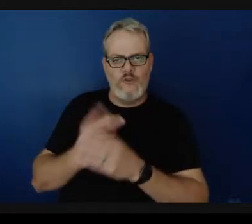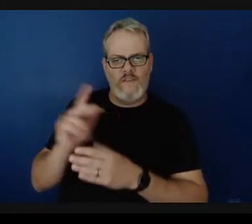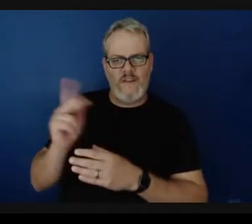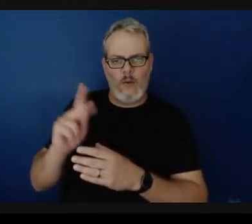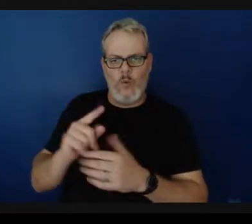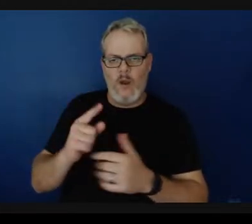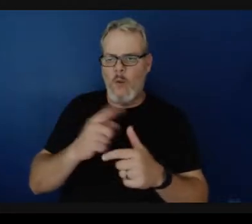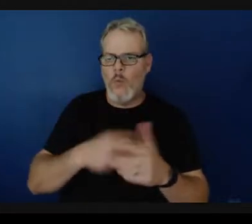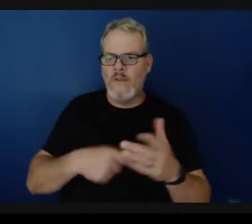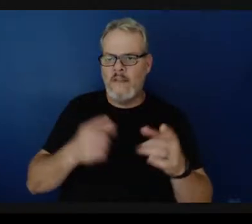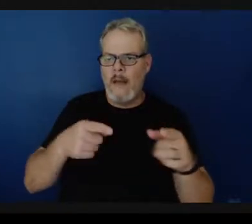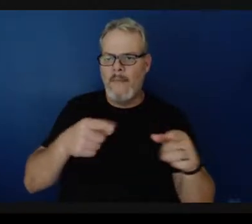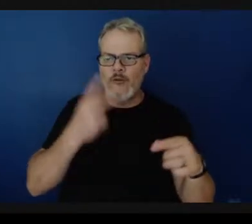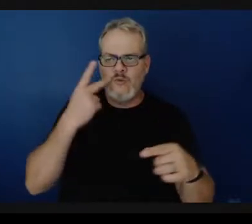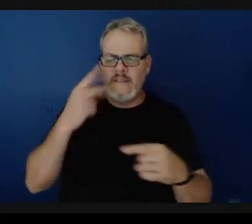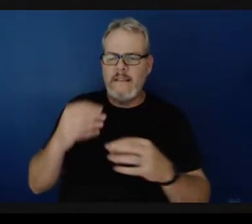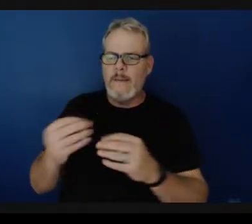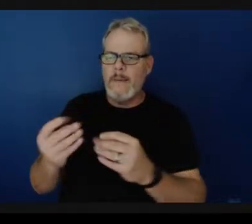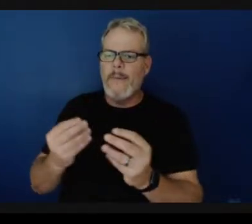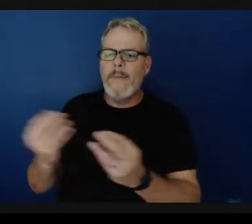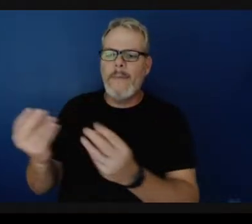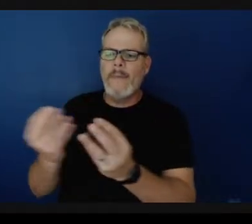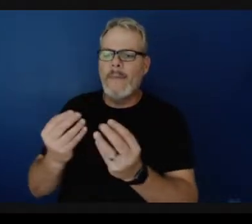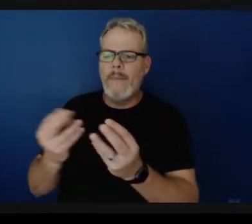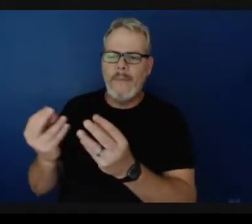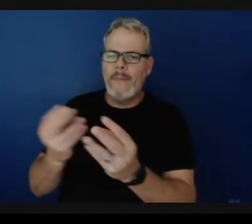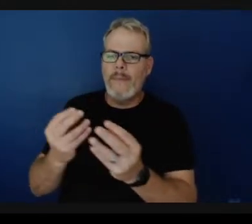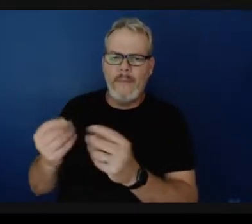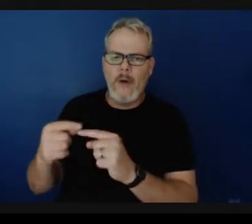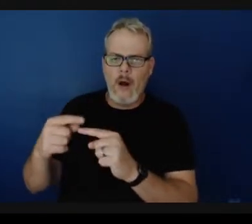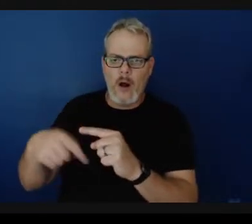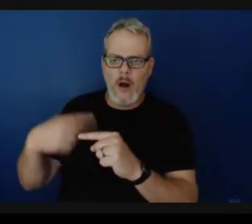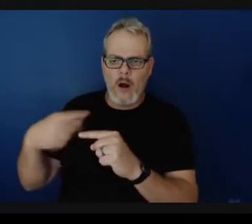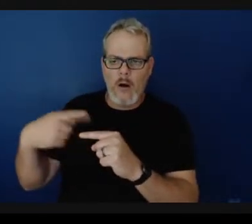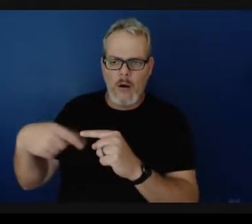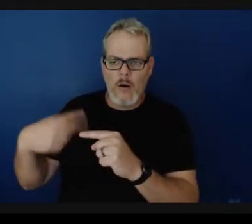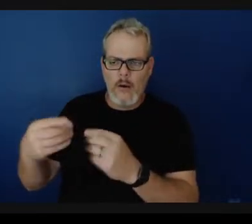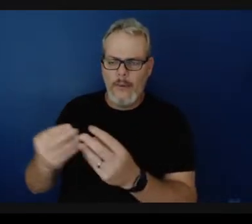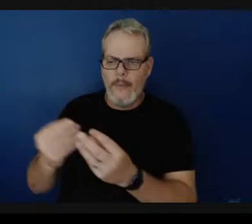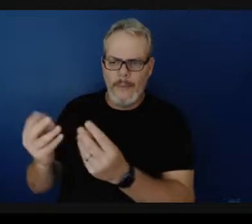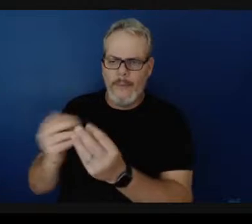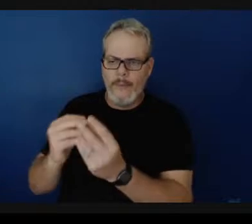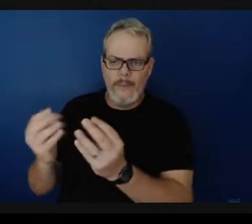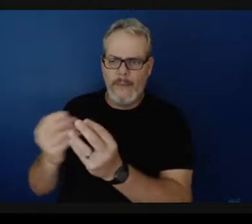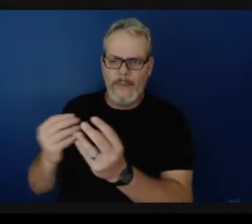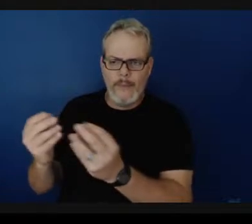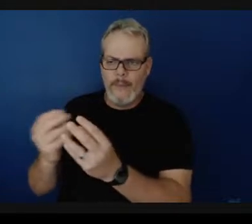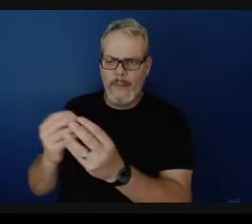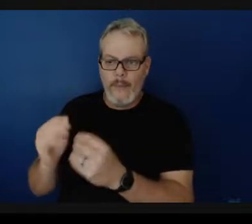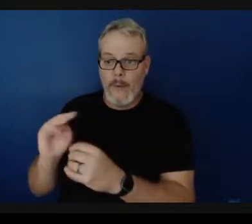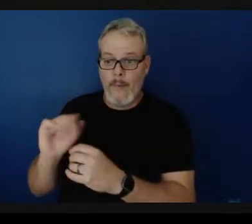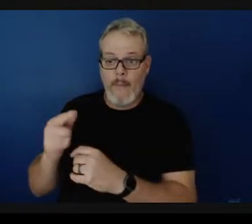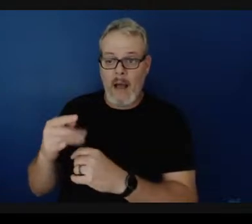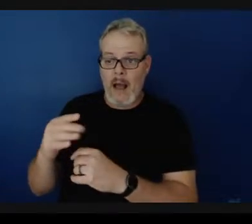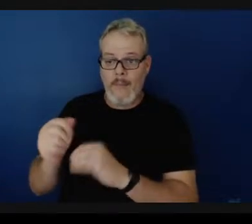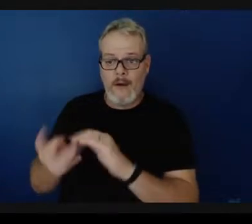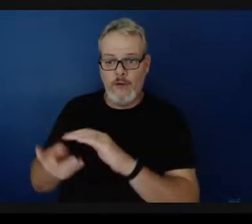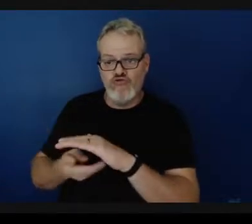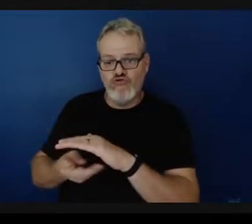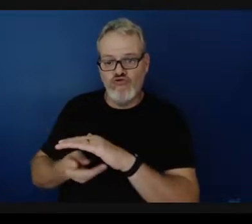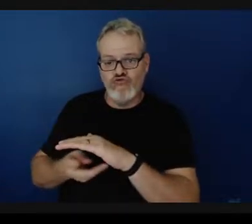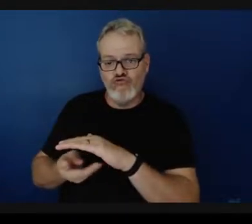few little pop-up ooze-ups here and there around the edge as well. So magma is still coming into Kilauea. It's still